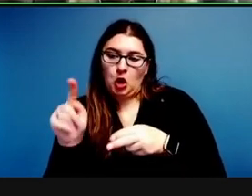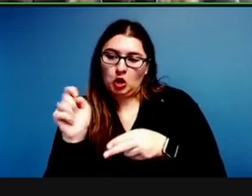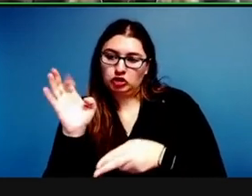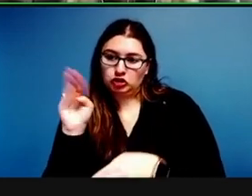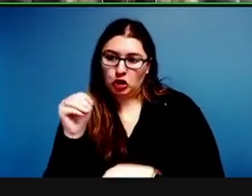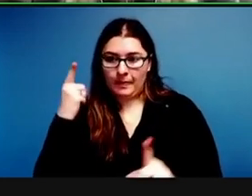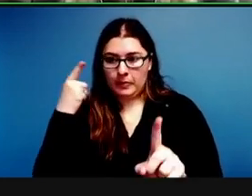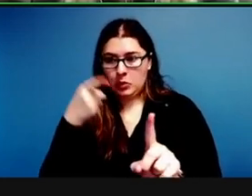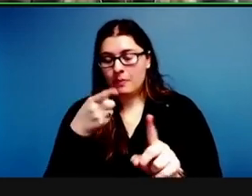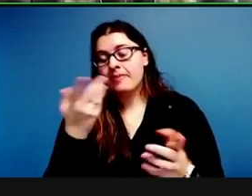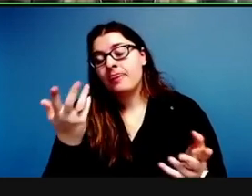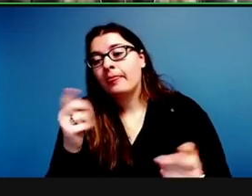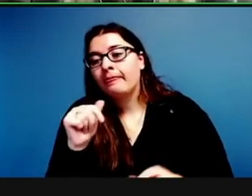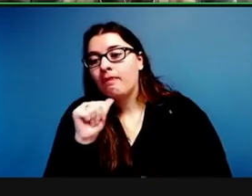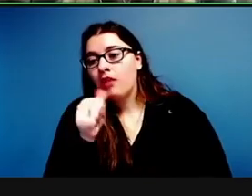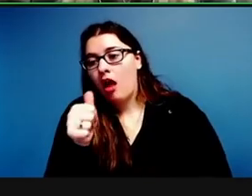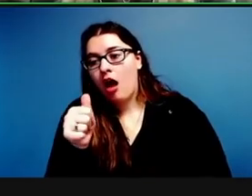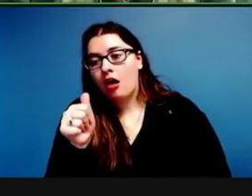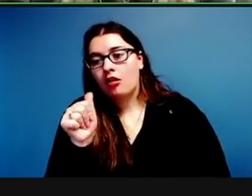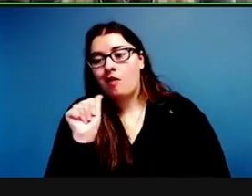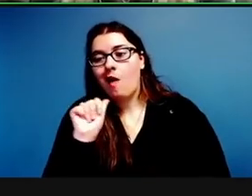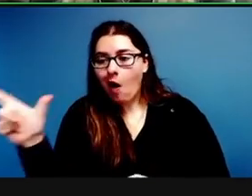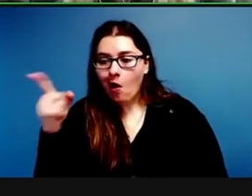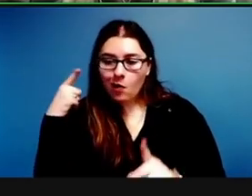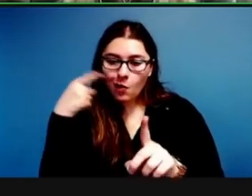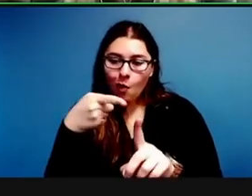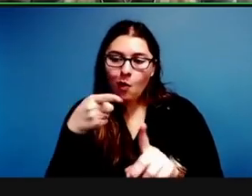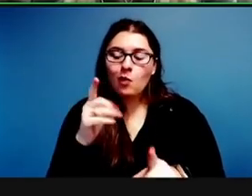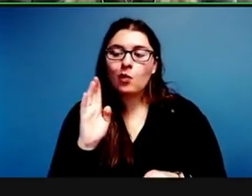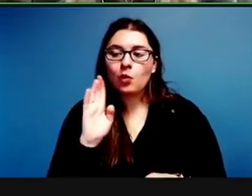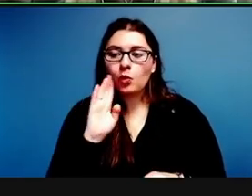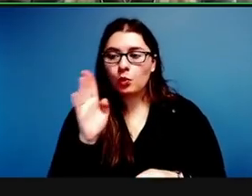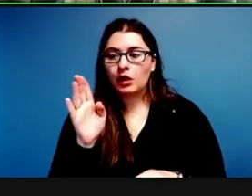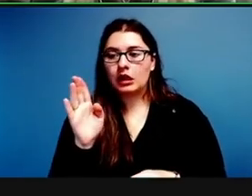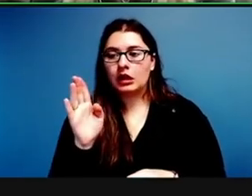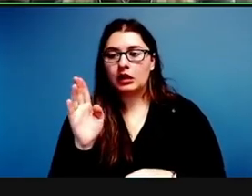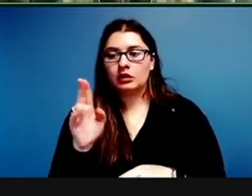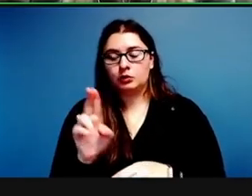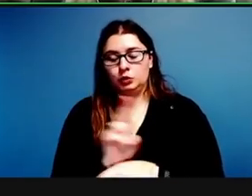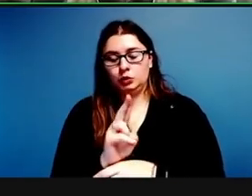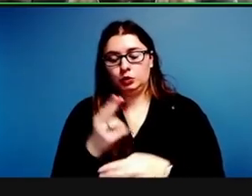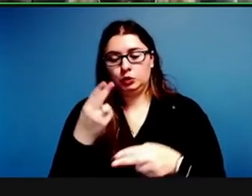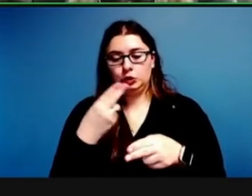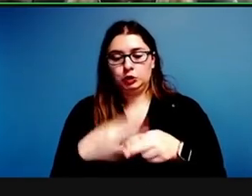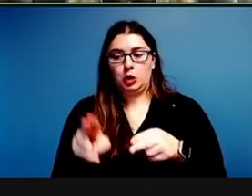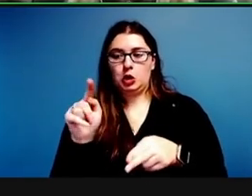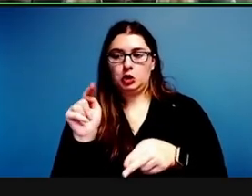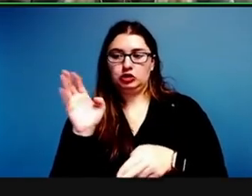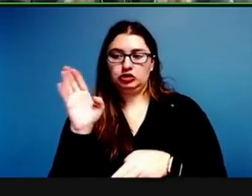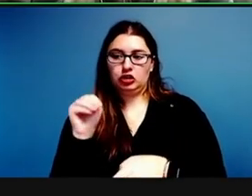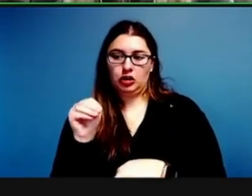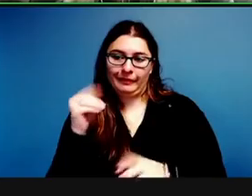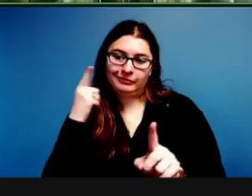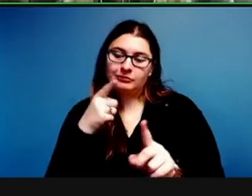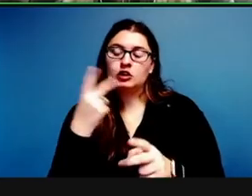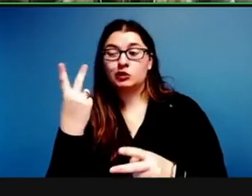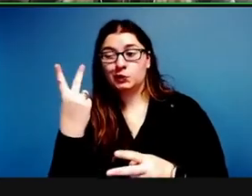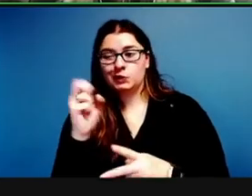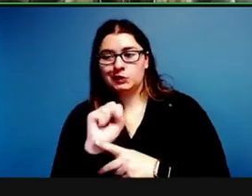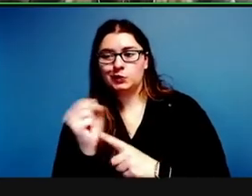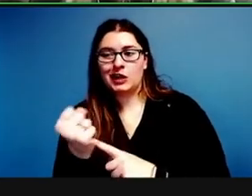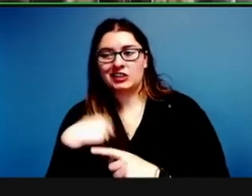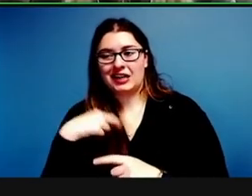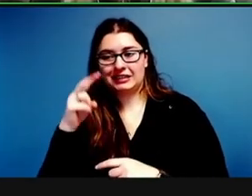Now, not all goals are going to utilize short-term objectives. There are two circumstances where I